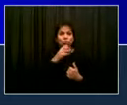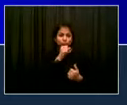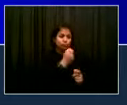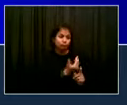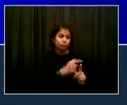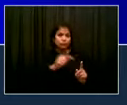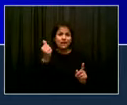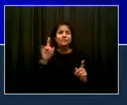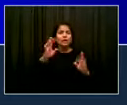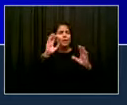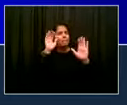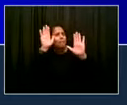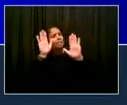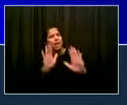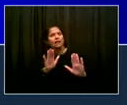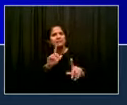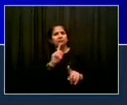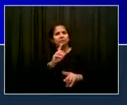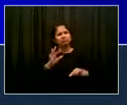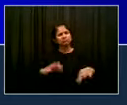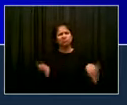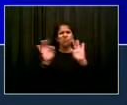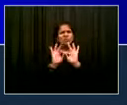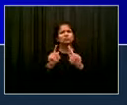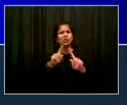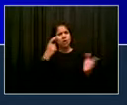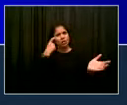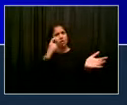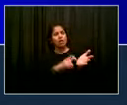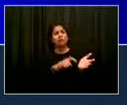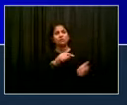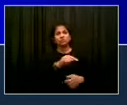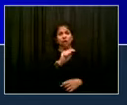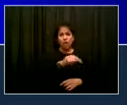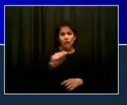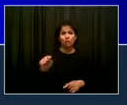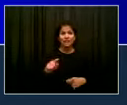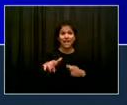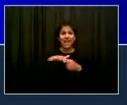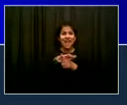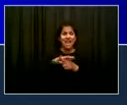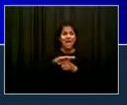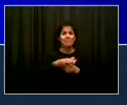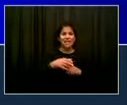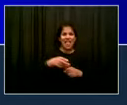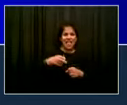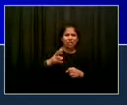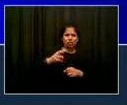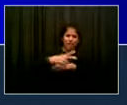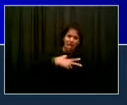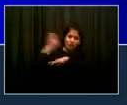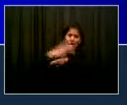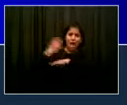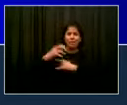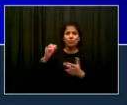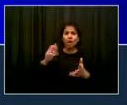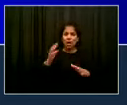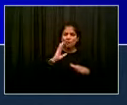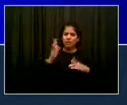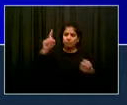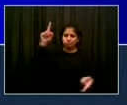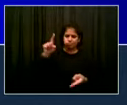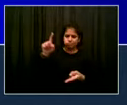and it's an indicator of the future and where we need to go. So let's talk about the overview. Two borough commands in Brooklyn, Brooklyn